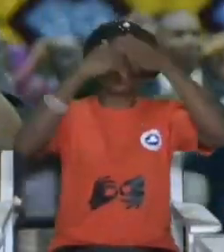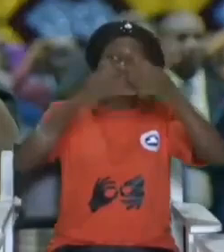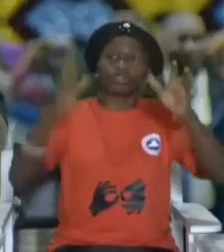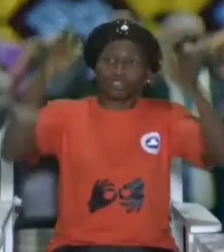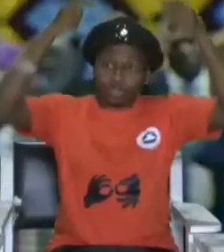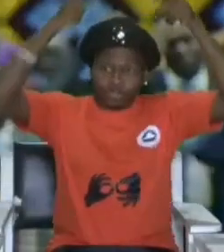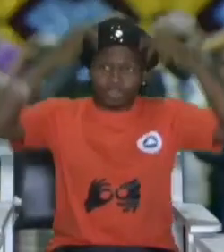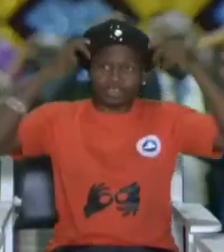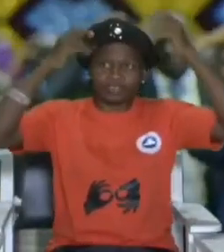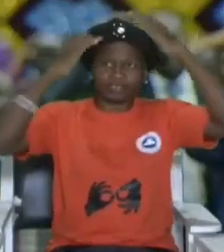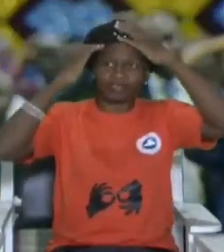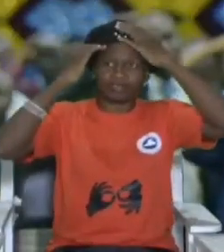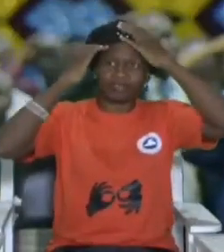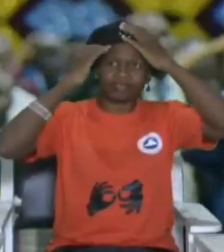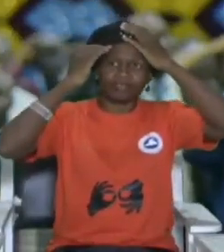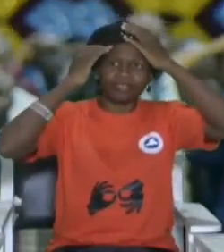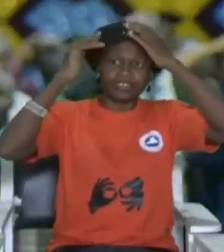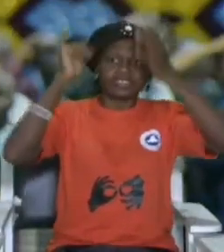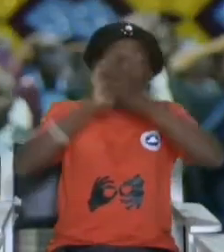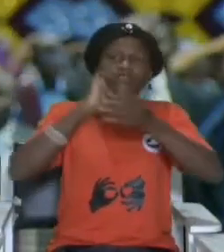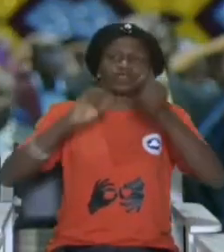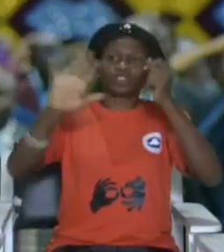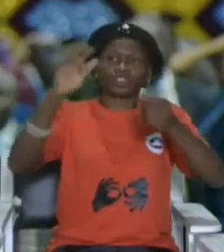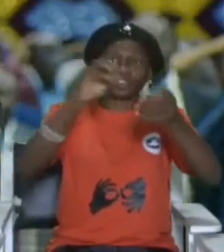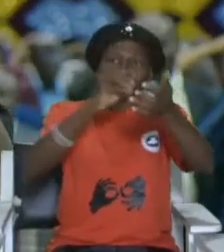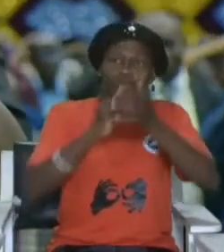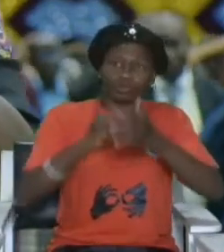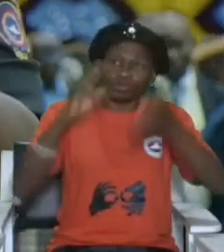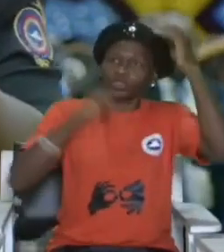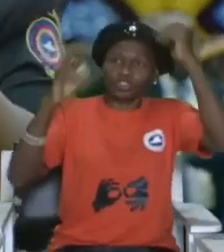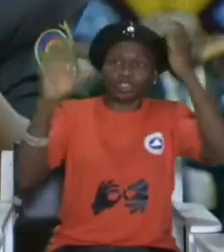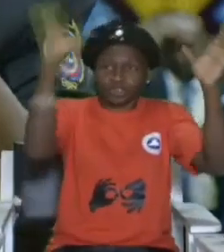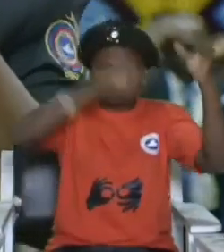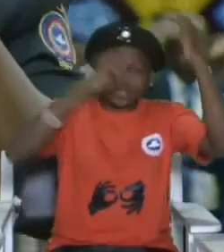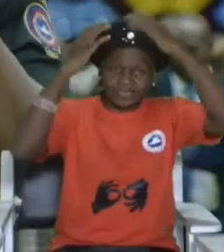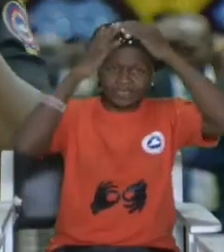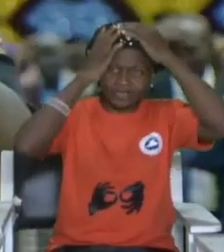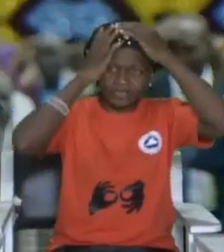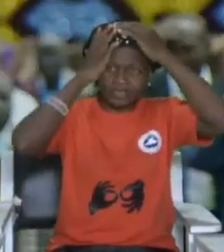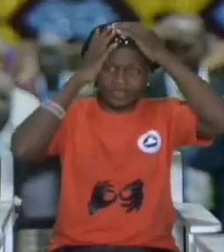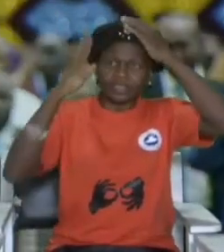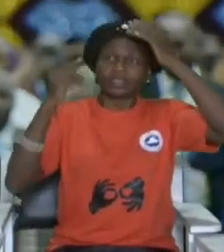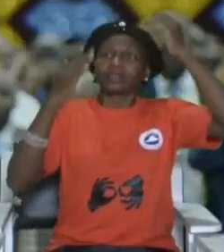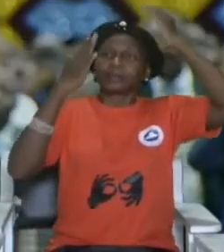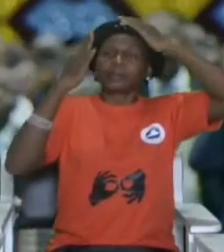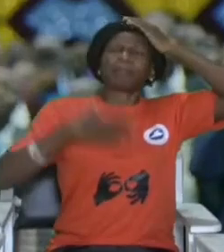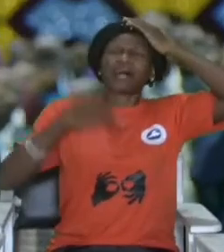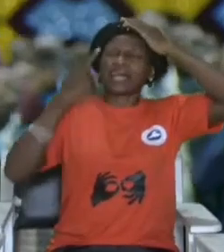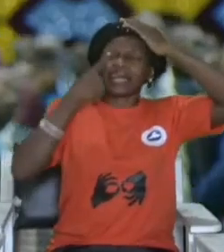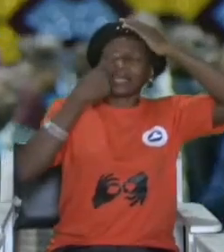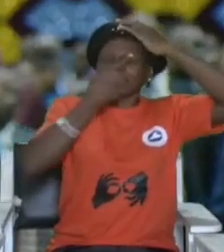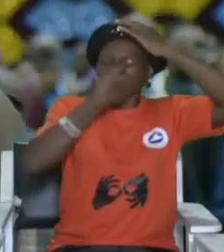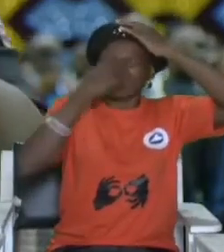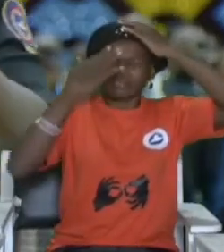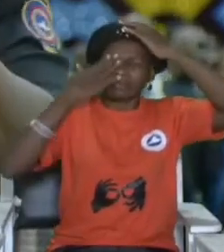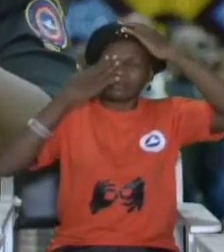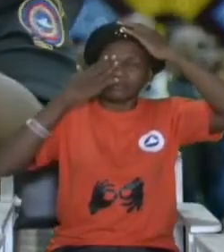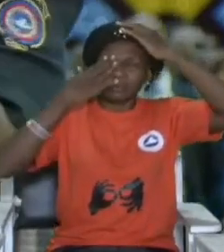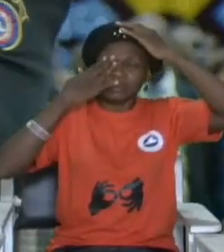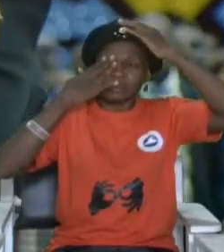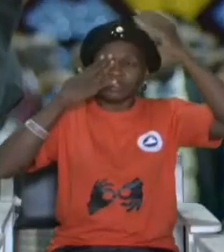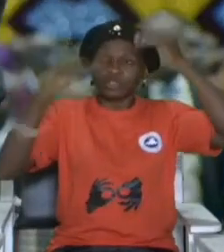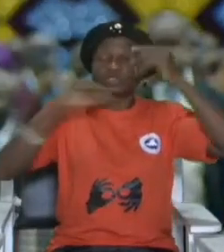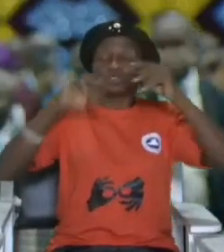crown. That which is yours, you would not miss. Touch your eyes. Say, my eyes. You will not